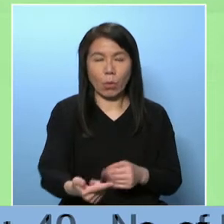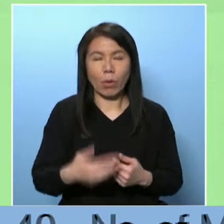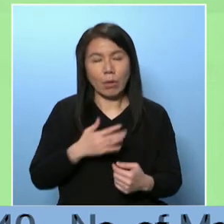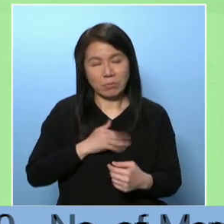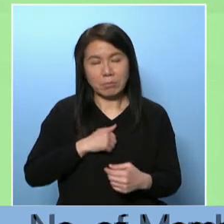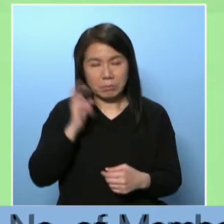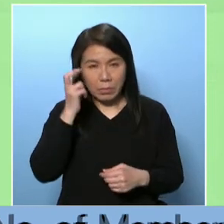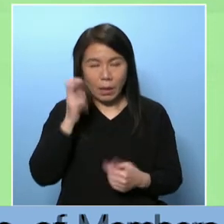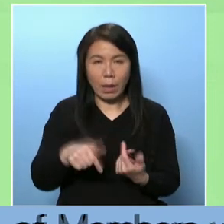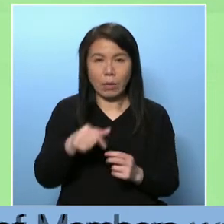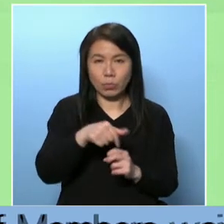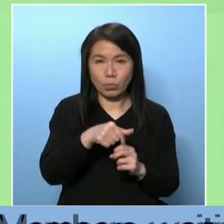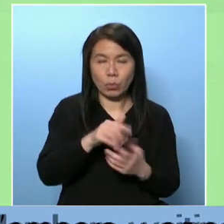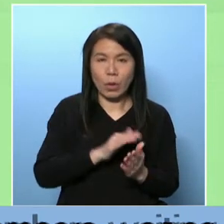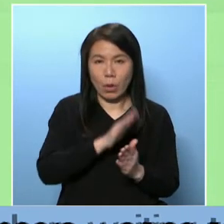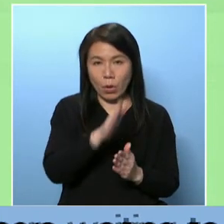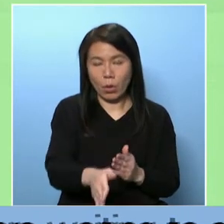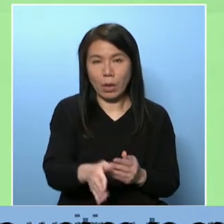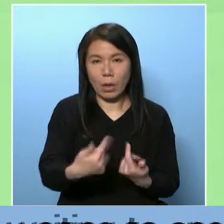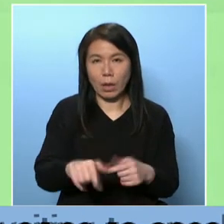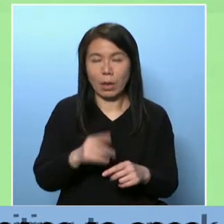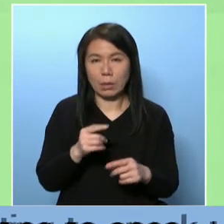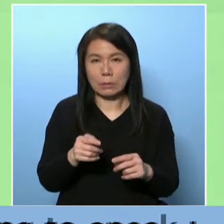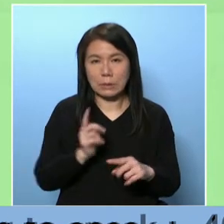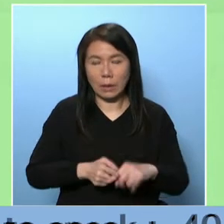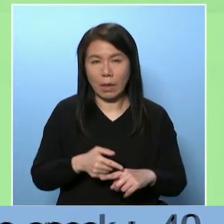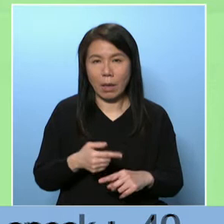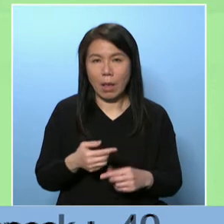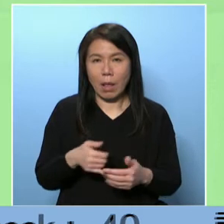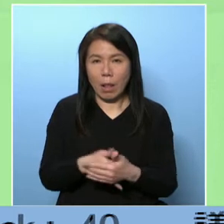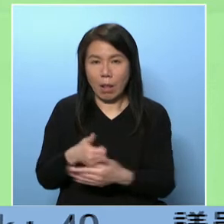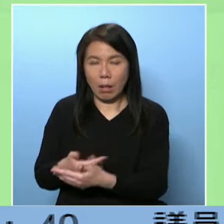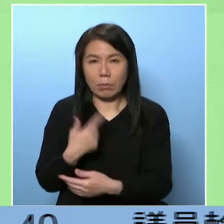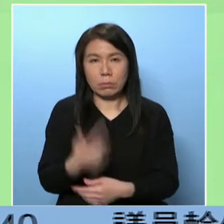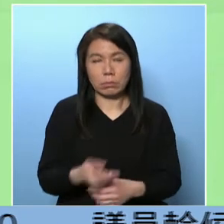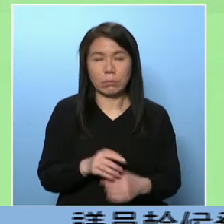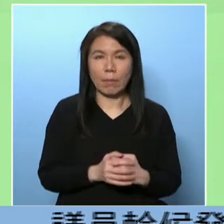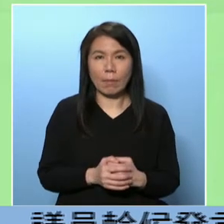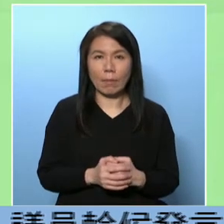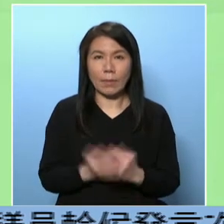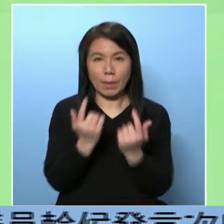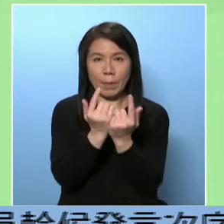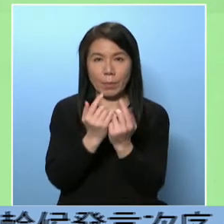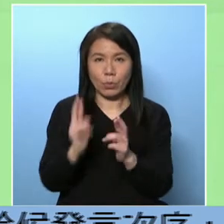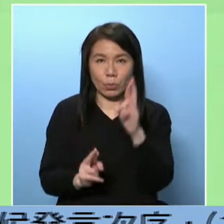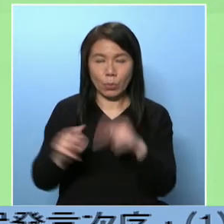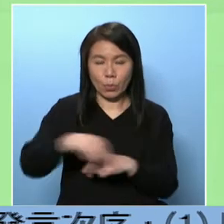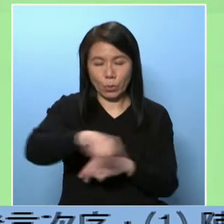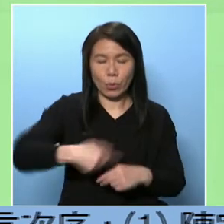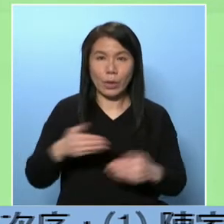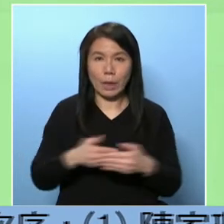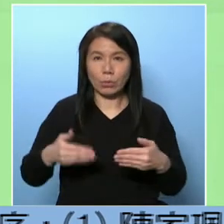for example, Tolo Harbour Highway is already very congested, and therefore residents have experienced a lot of difficulty when they go